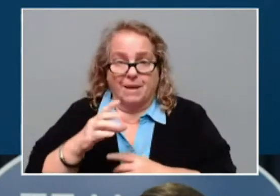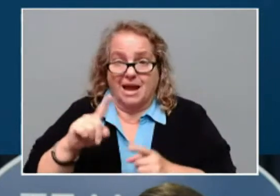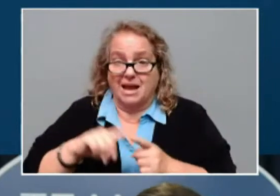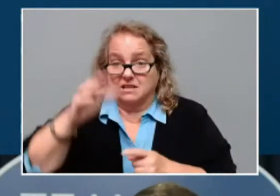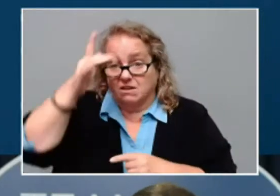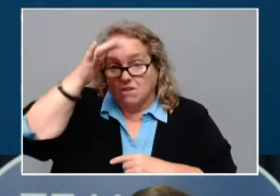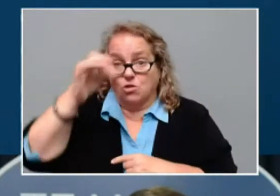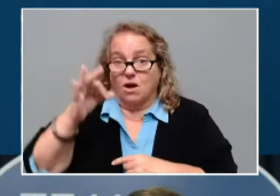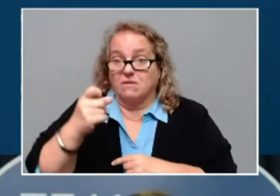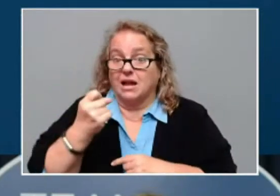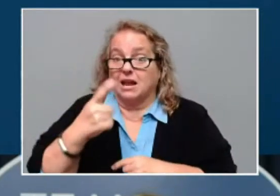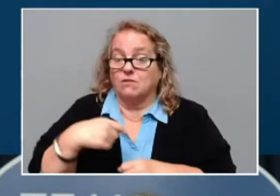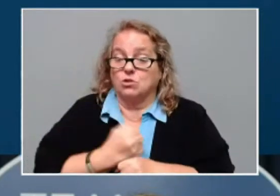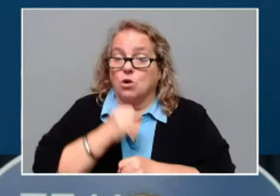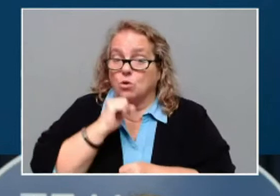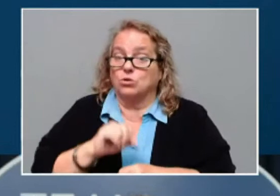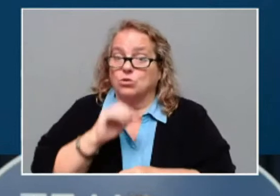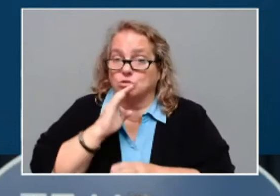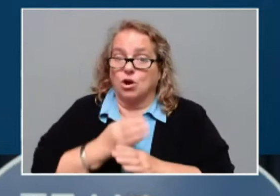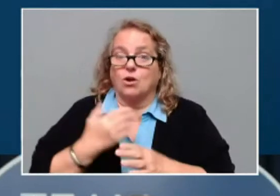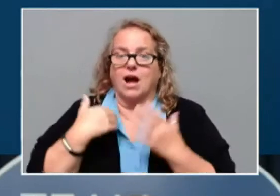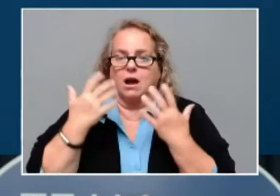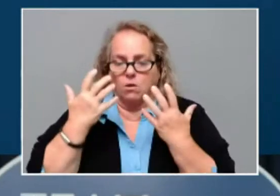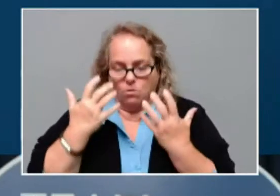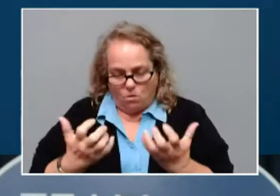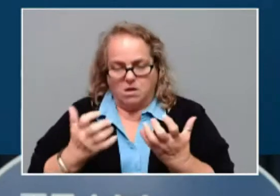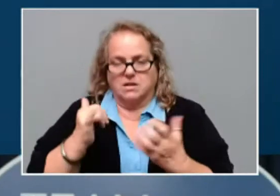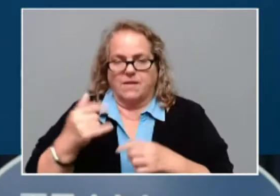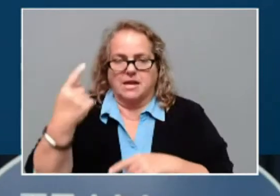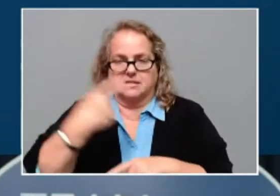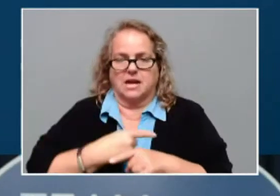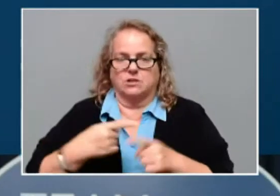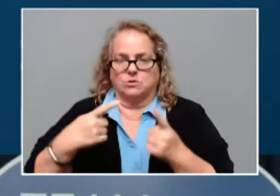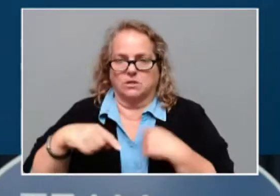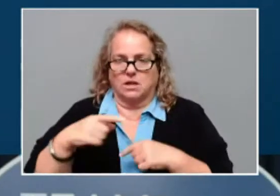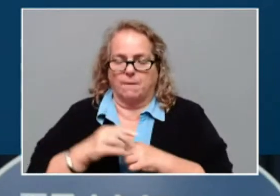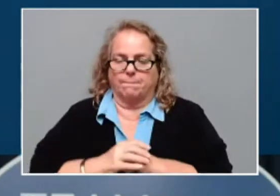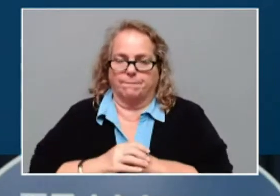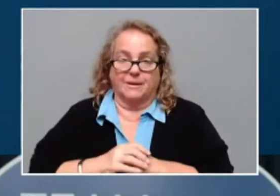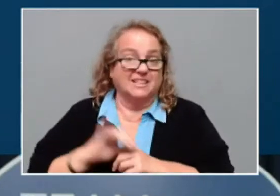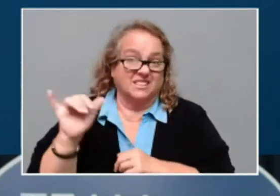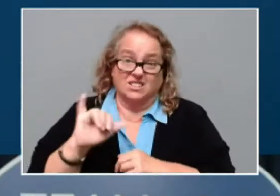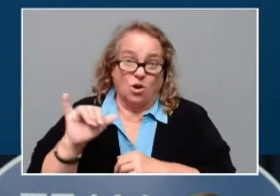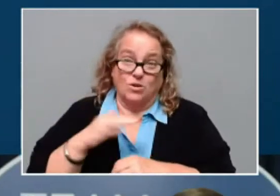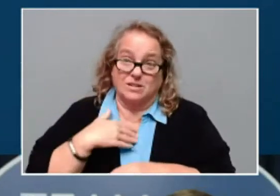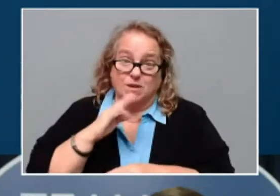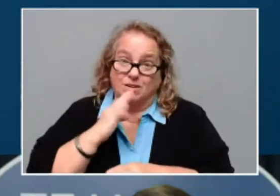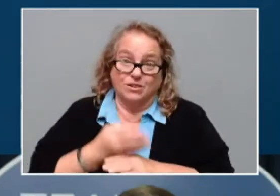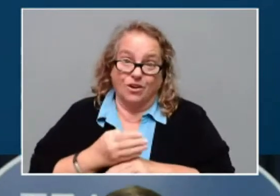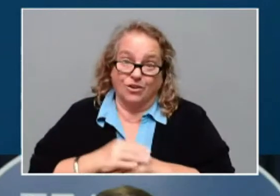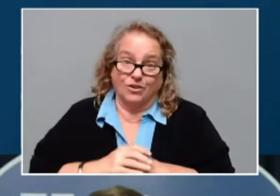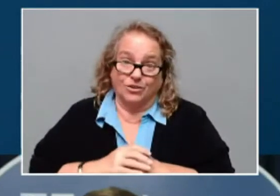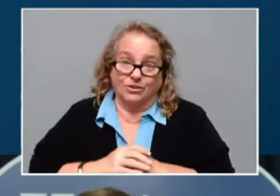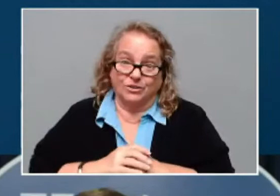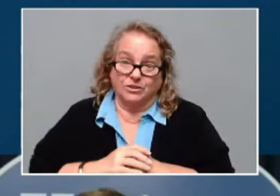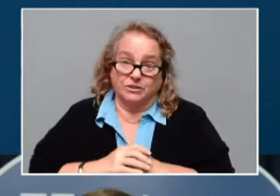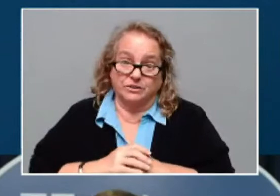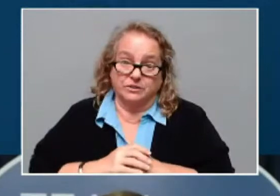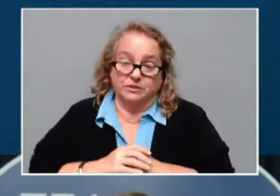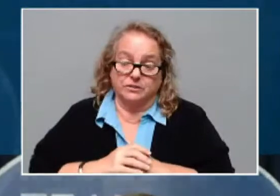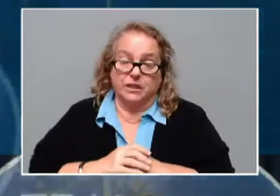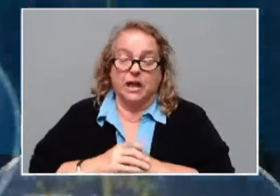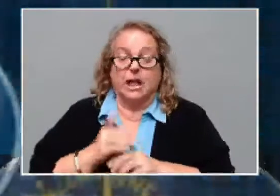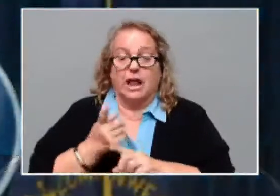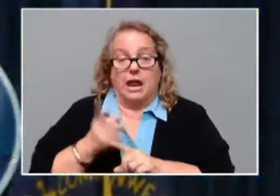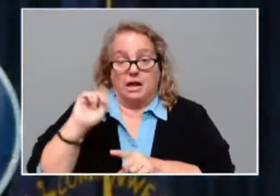I desperately want this day to come, and so does she. All right, so we talked last week about Pfizer,